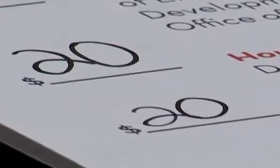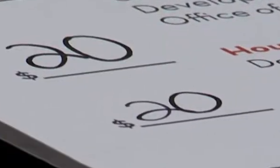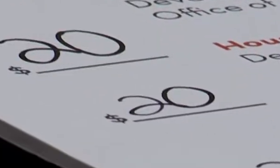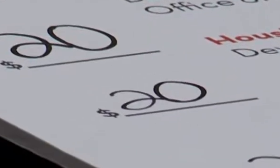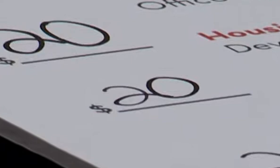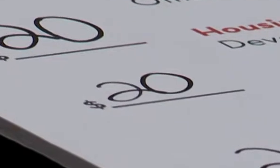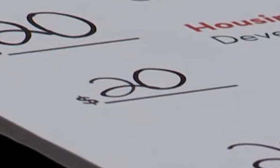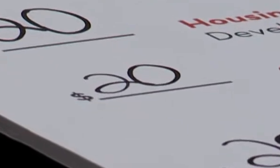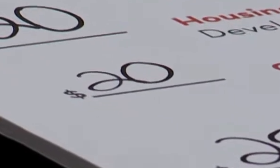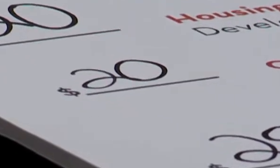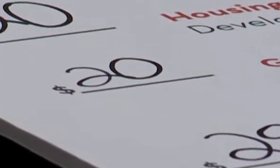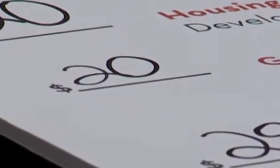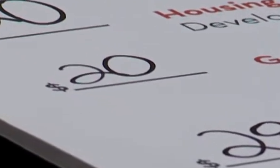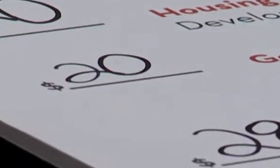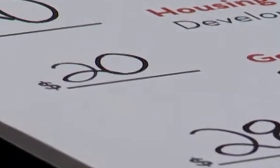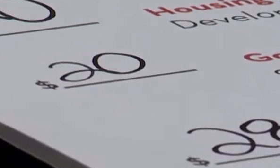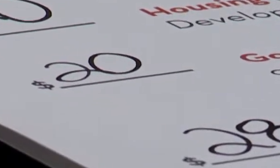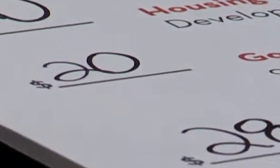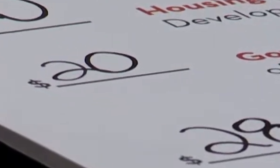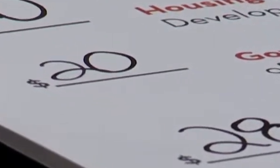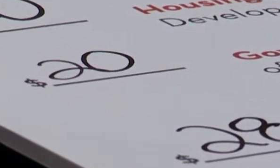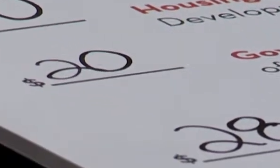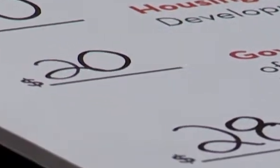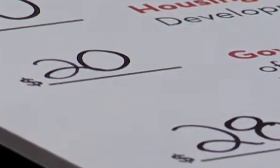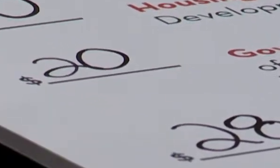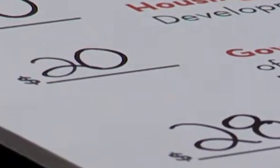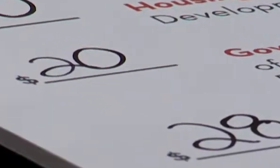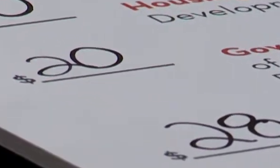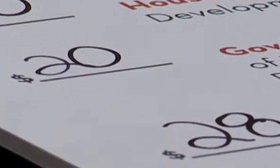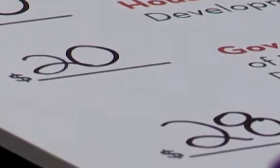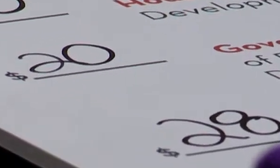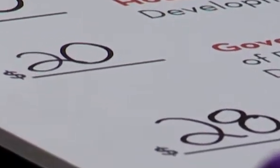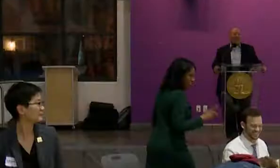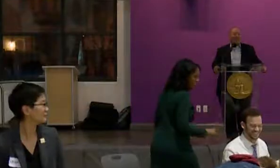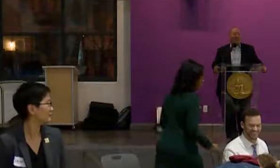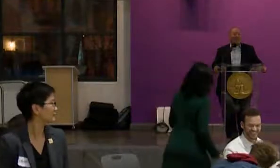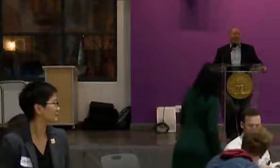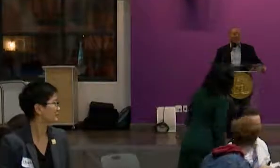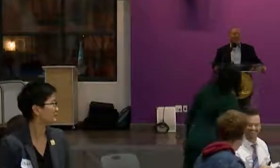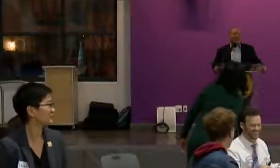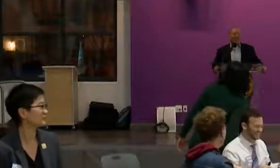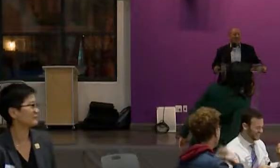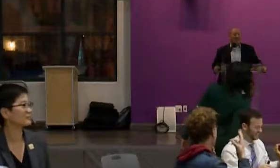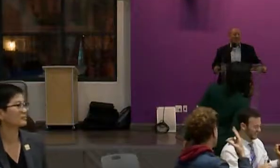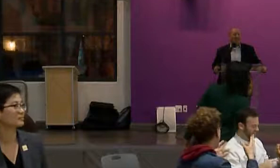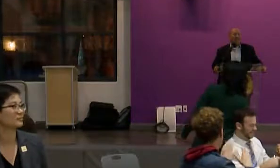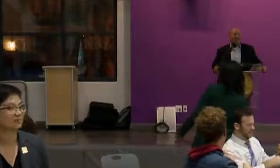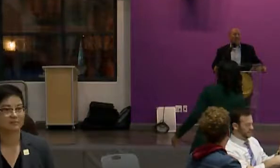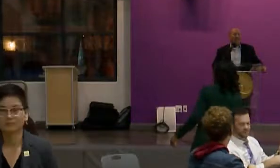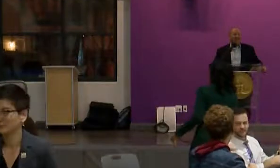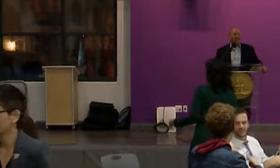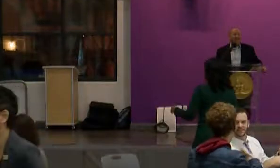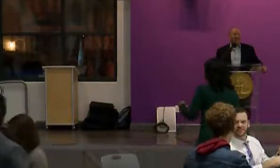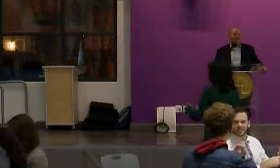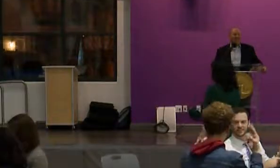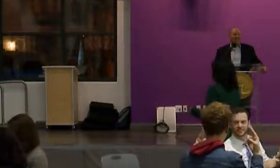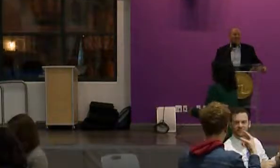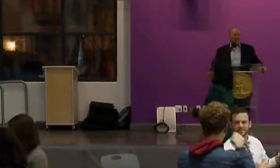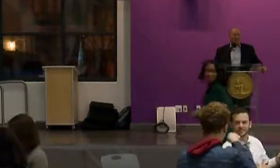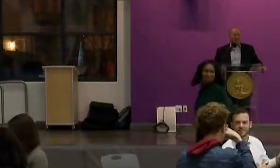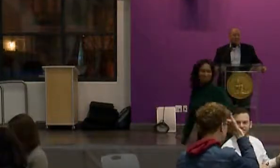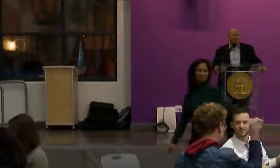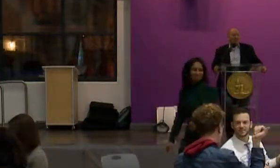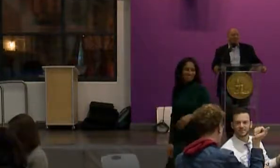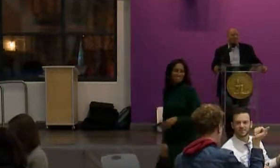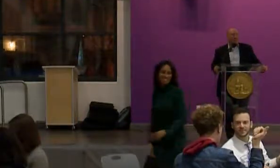Lindsay, how are we doing? Is everybody tallied up? I think we're getting close, John. All right. I've got some excited people ready to talk about their budget